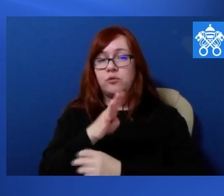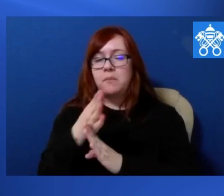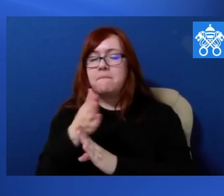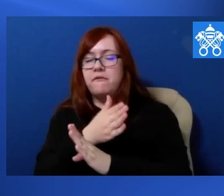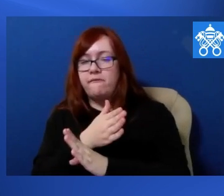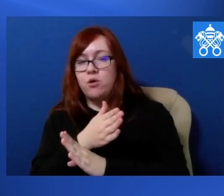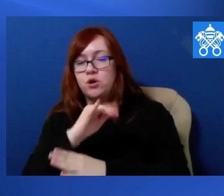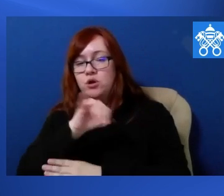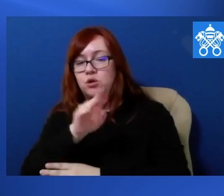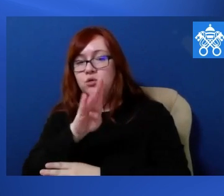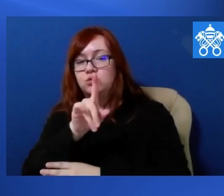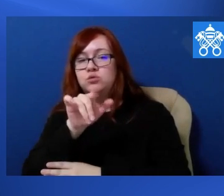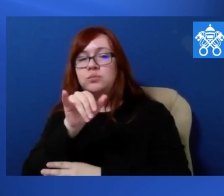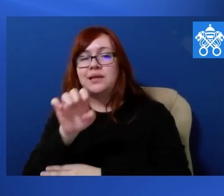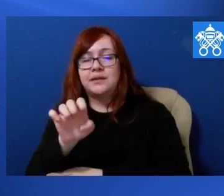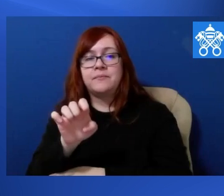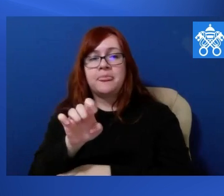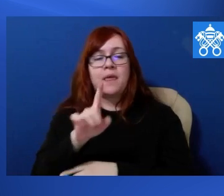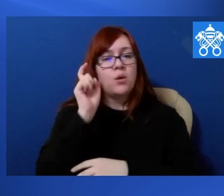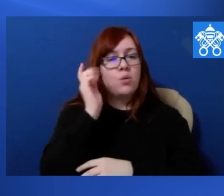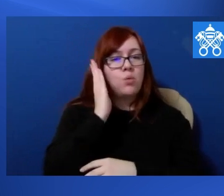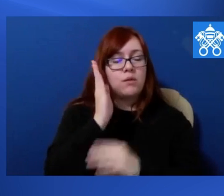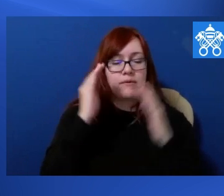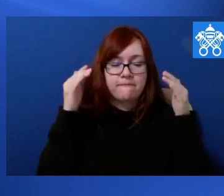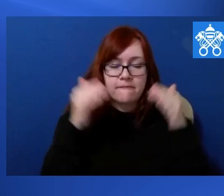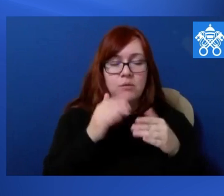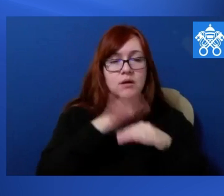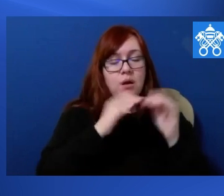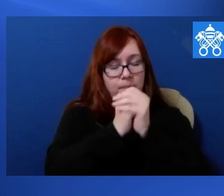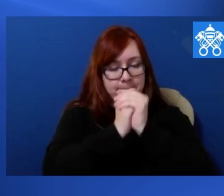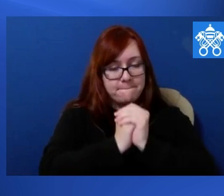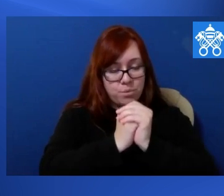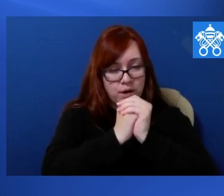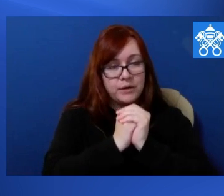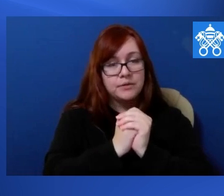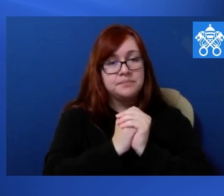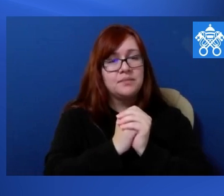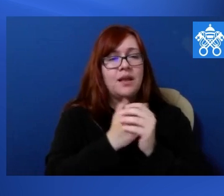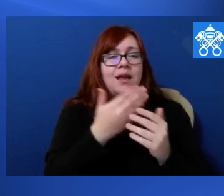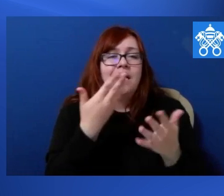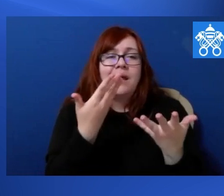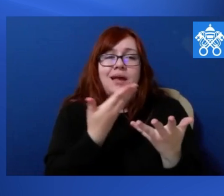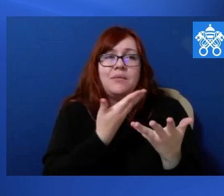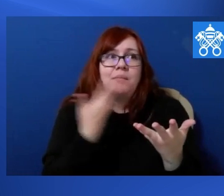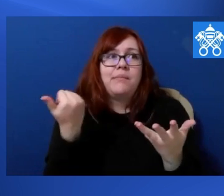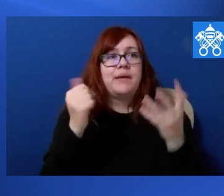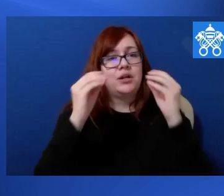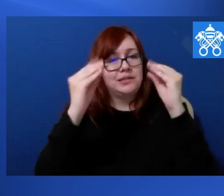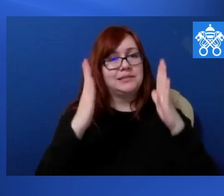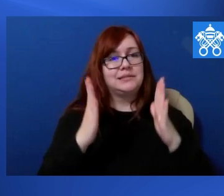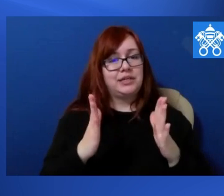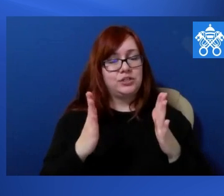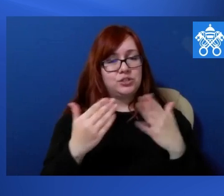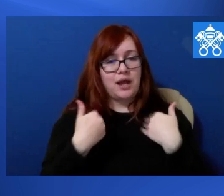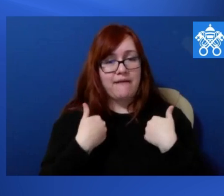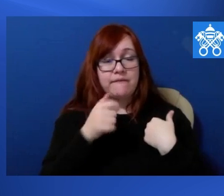prayer. It's an entire year dedicated to prayer. And what better teacher could we have